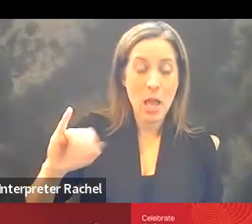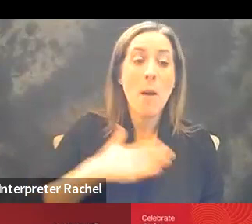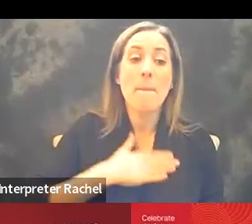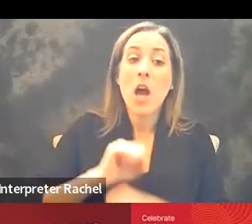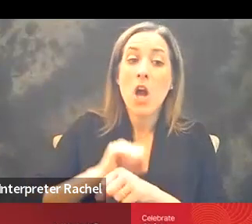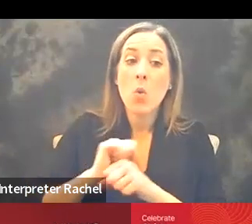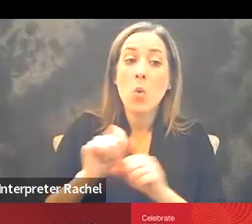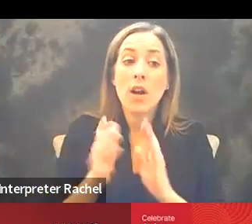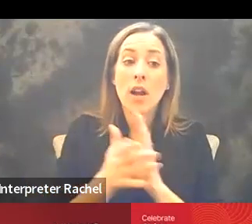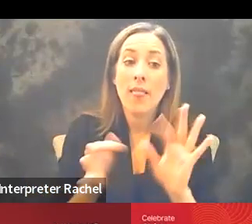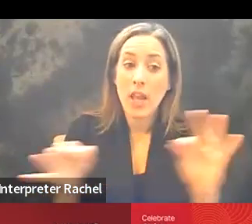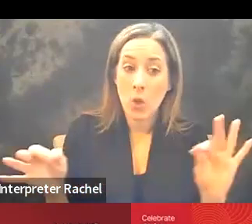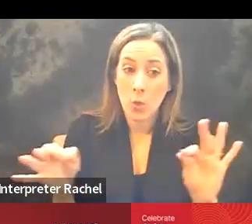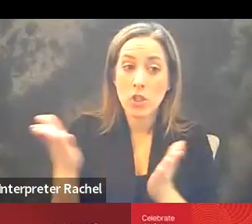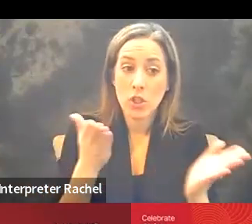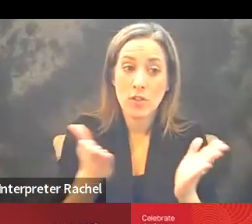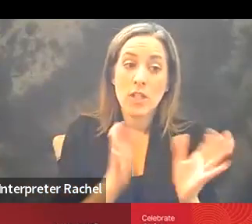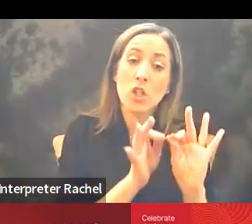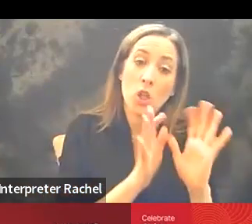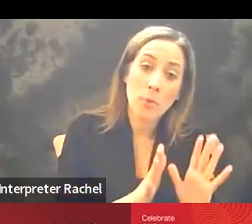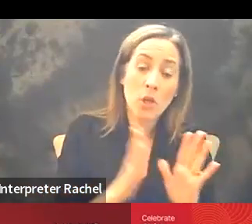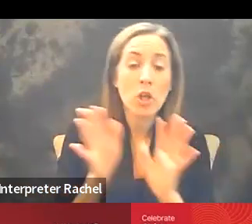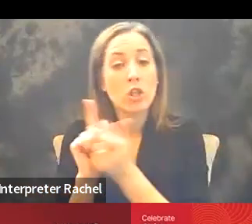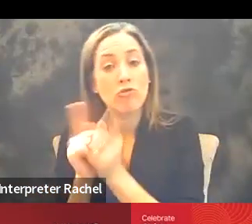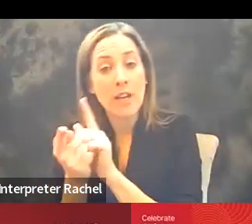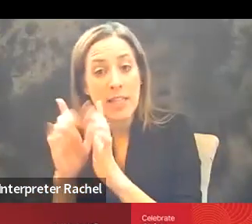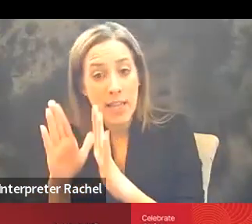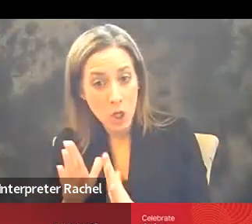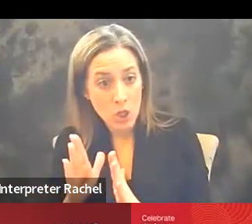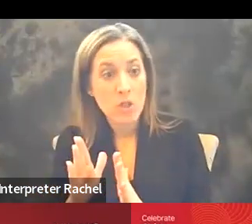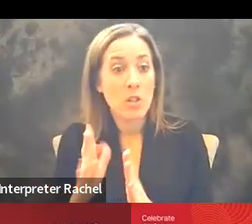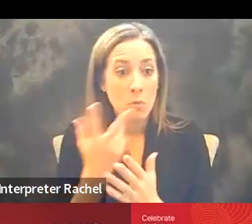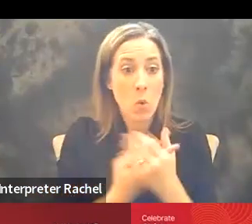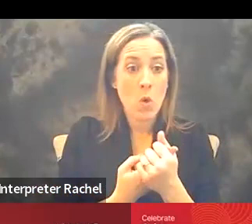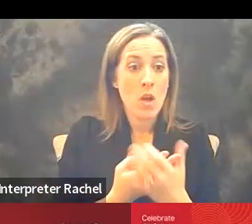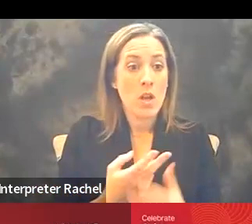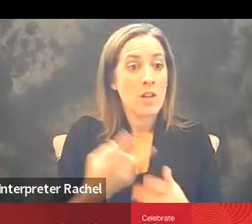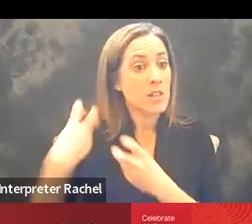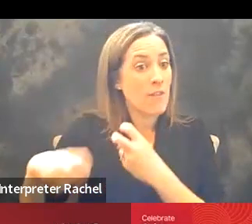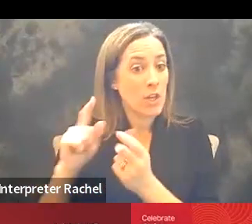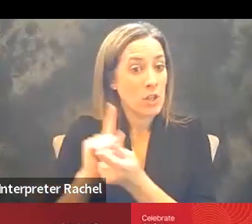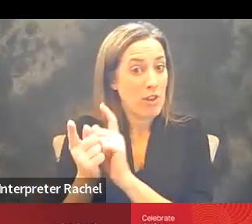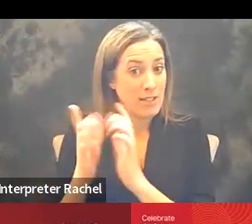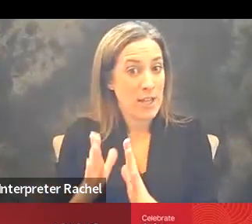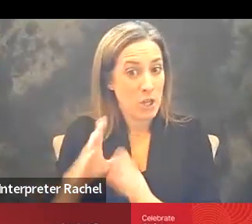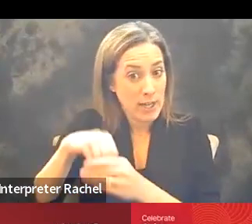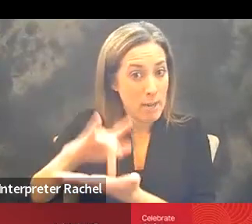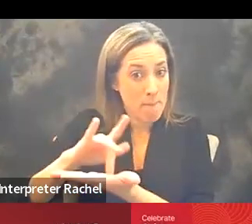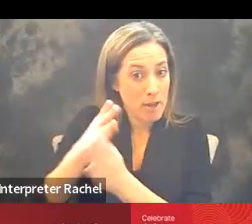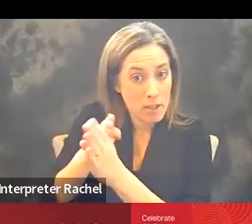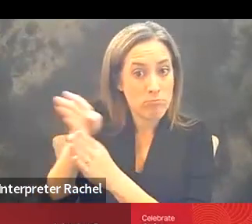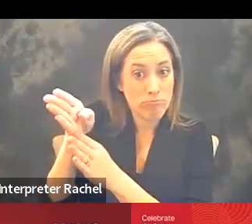in language services, I work with interpreters and translators. And I think it's very difficult to be a translator in the medical field and not